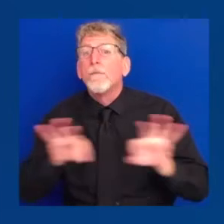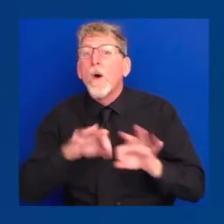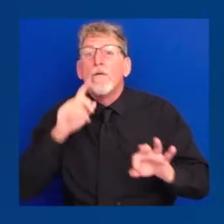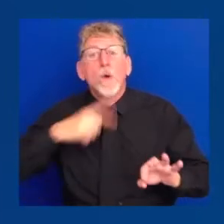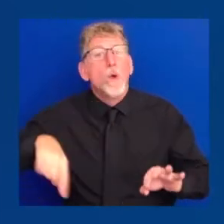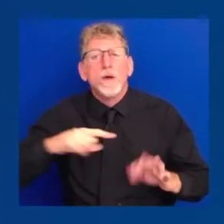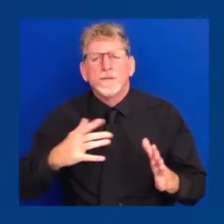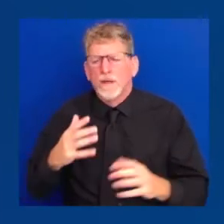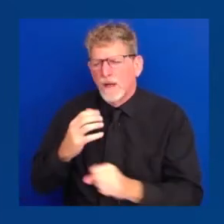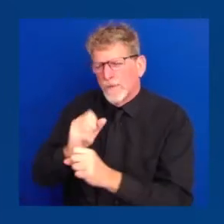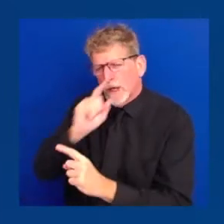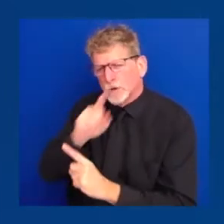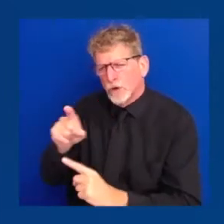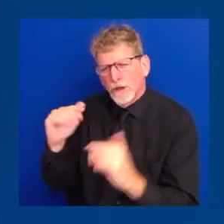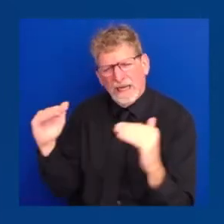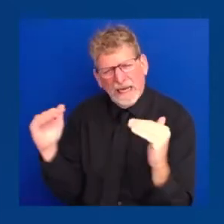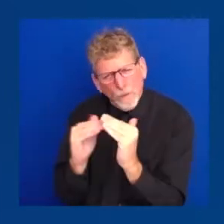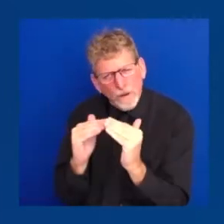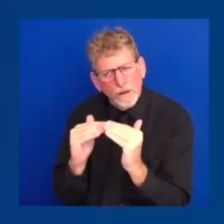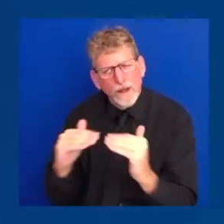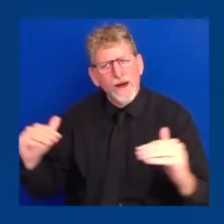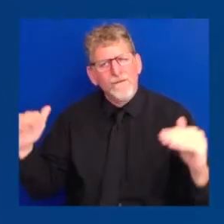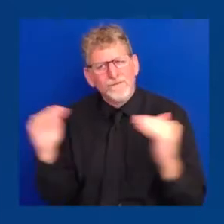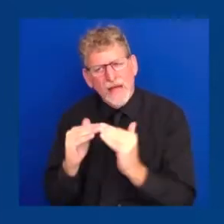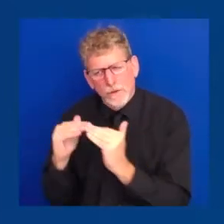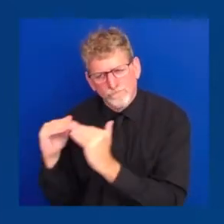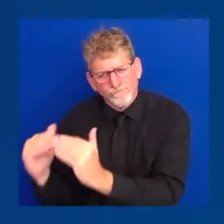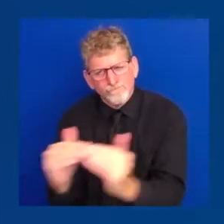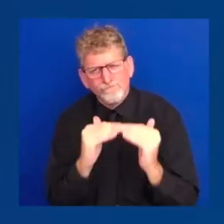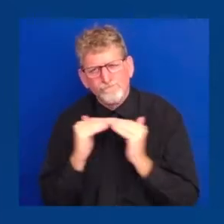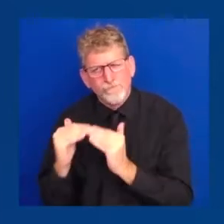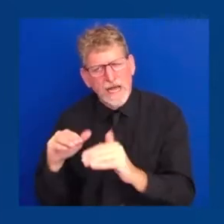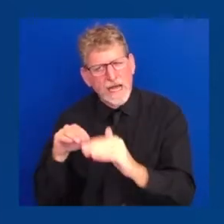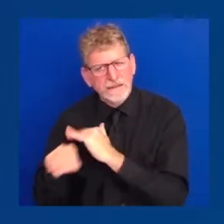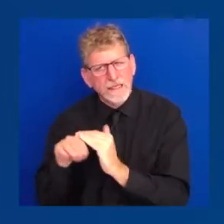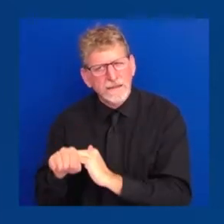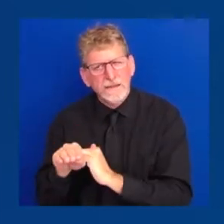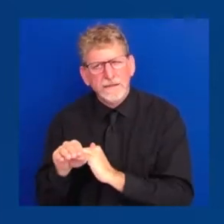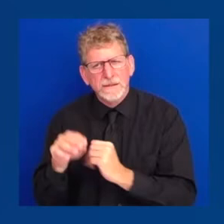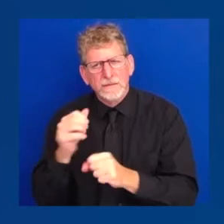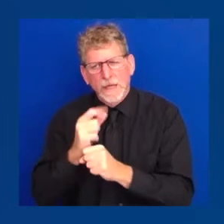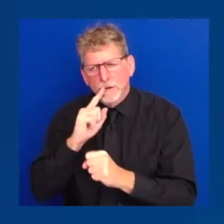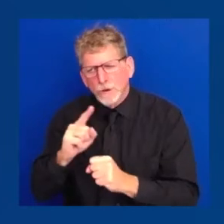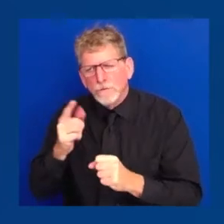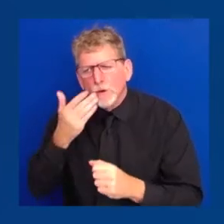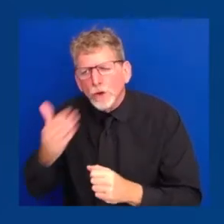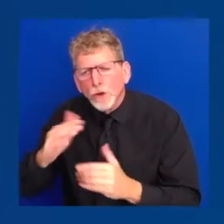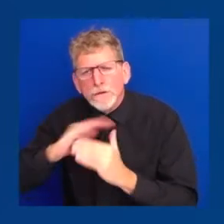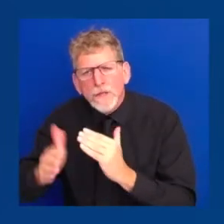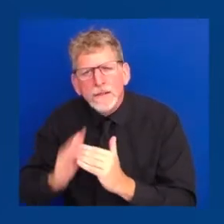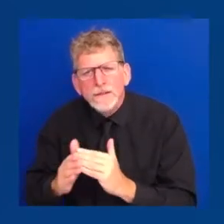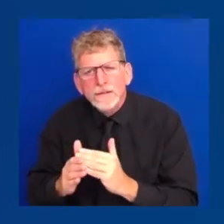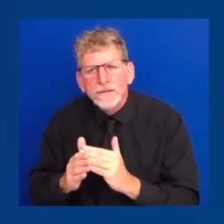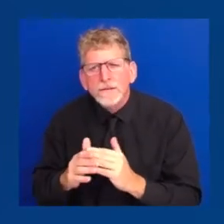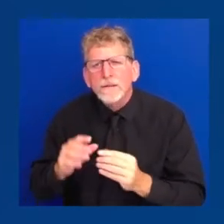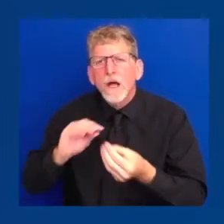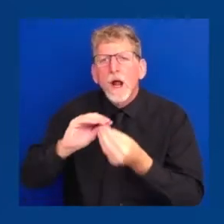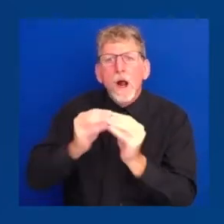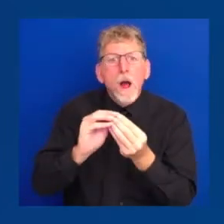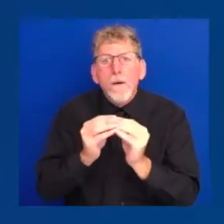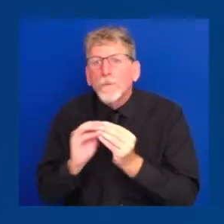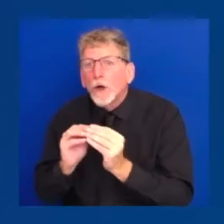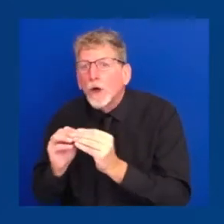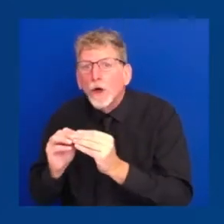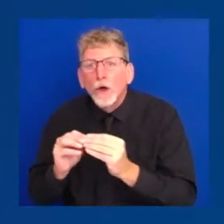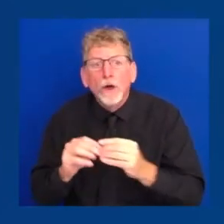already seen the power of this intentional approach. We have closed disparities in vaccination rates for Black, Latino, and Asian American adults.